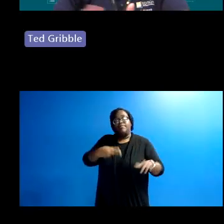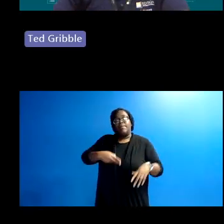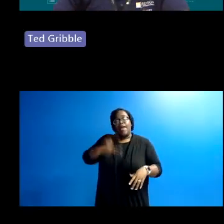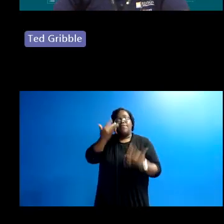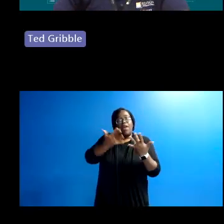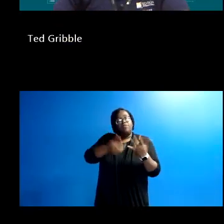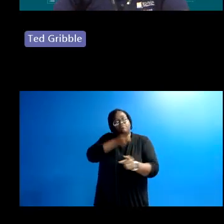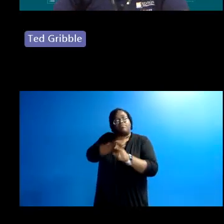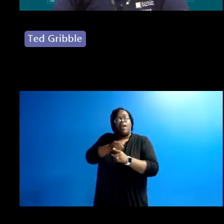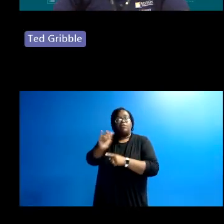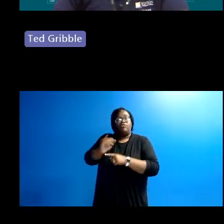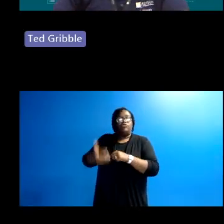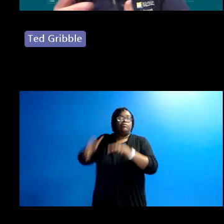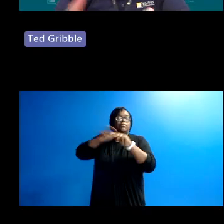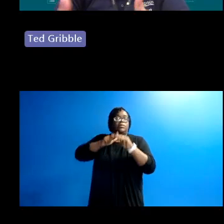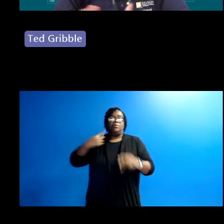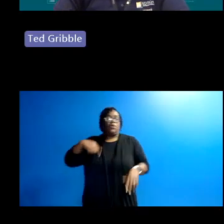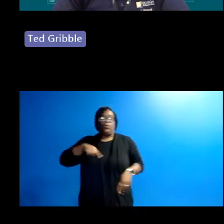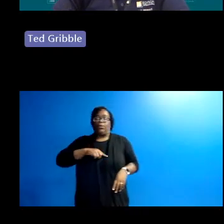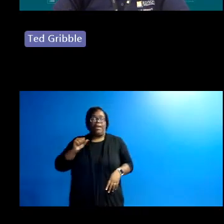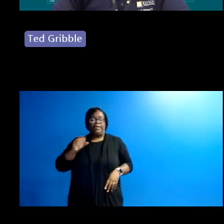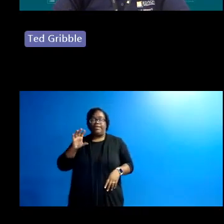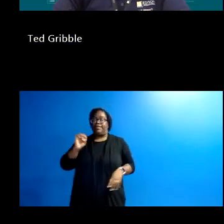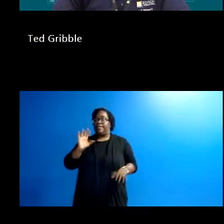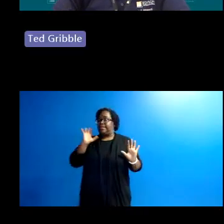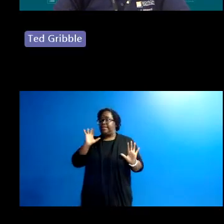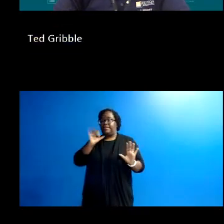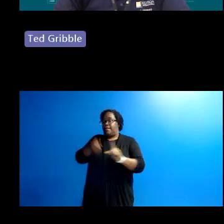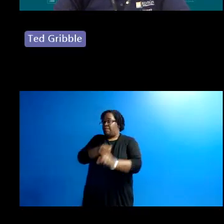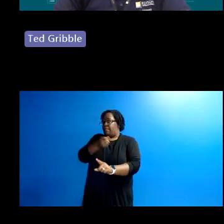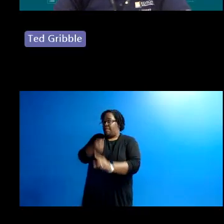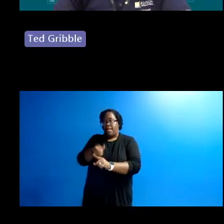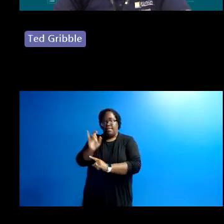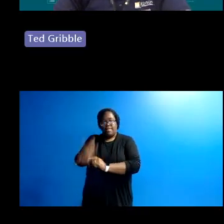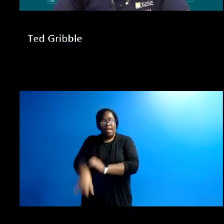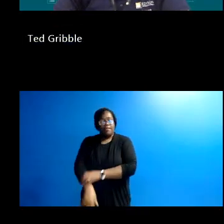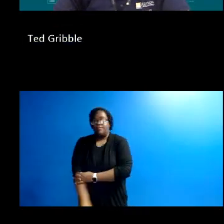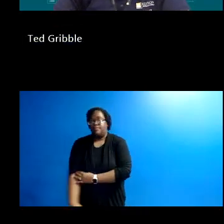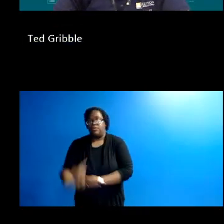that is not something that CE is in control.